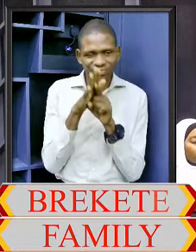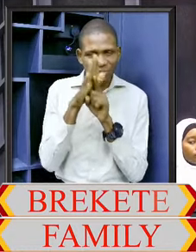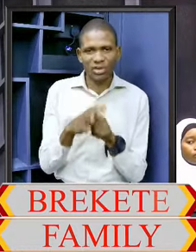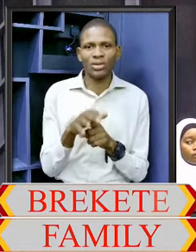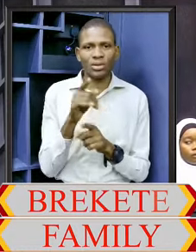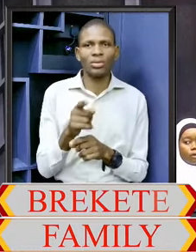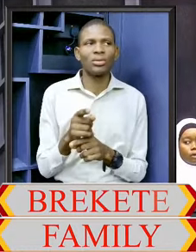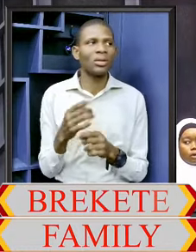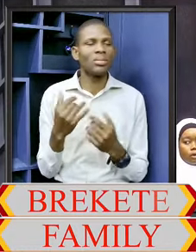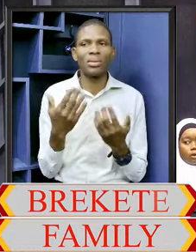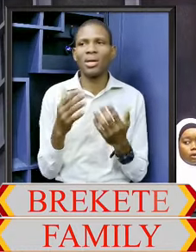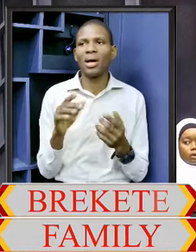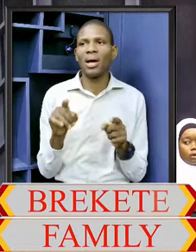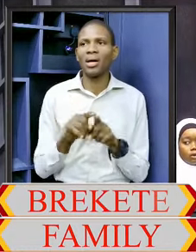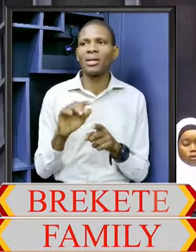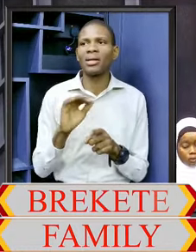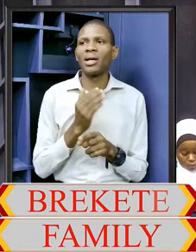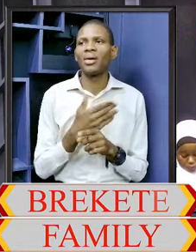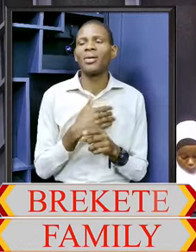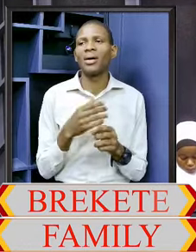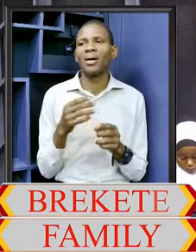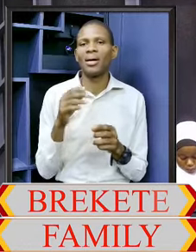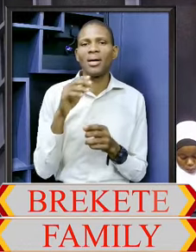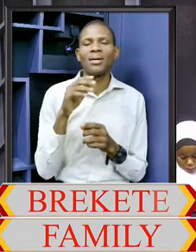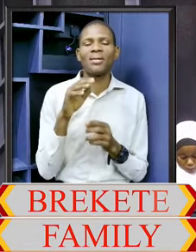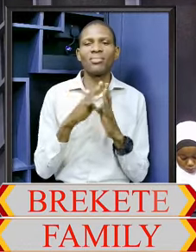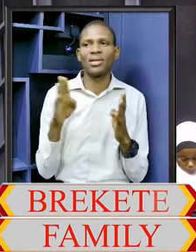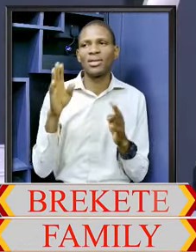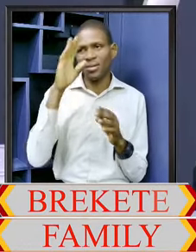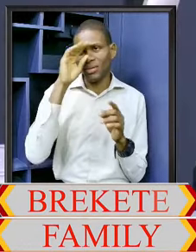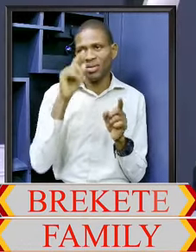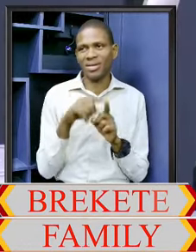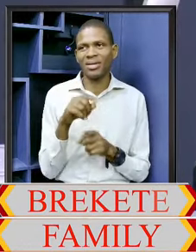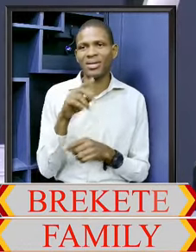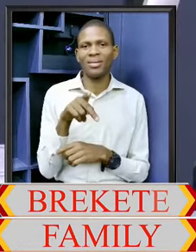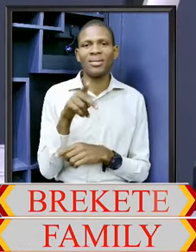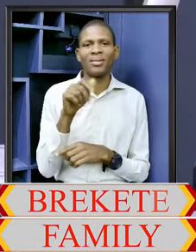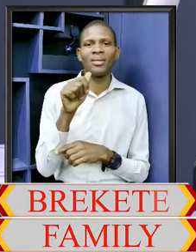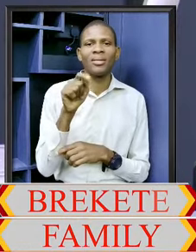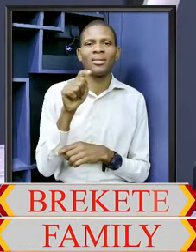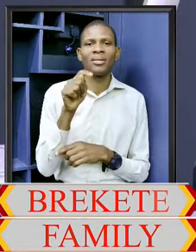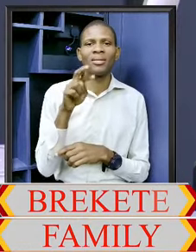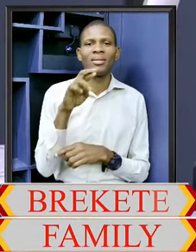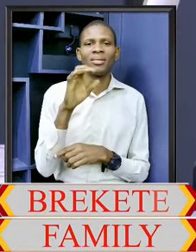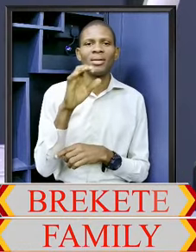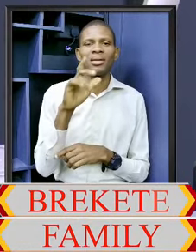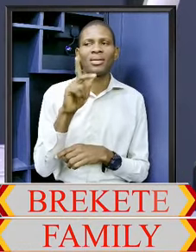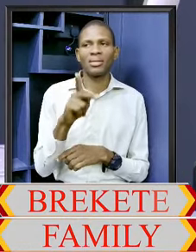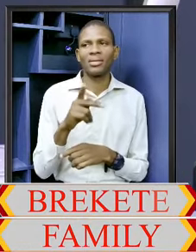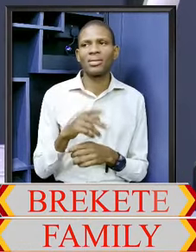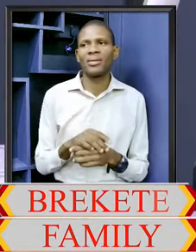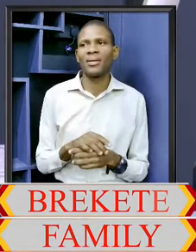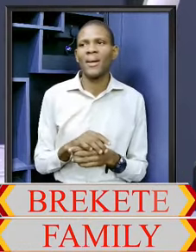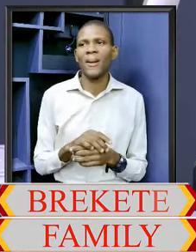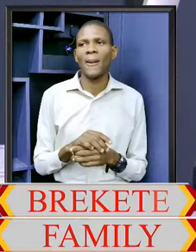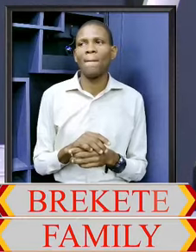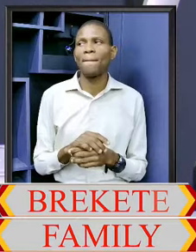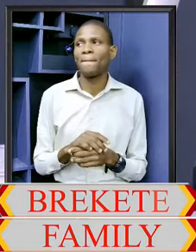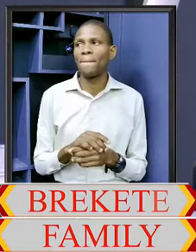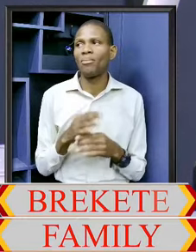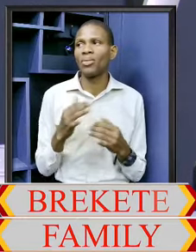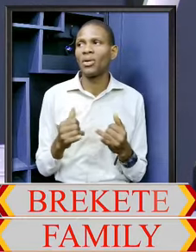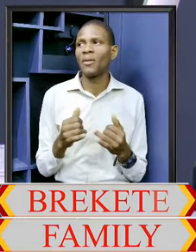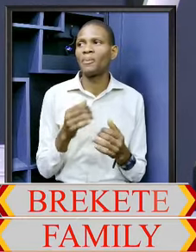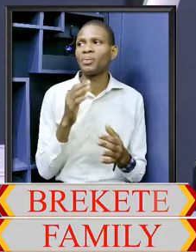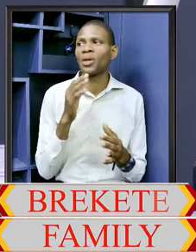brother Patrick, they look me, they look me bad. I give him microphone. Give him, he get as he they look me. So, if he say,